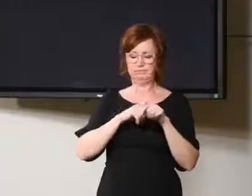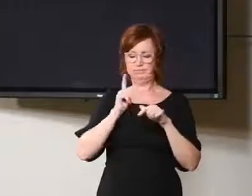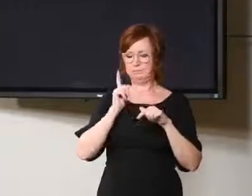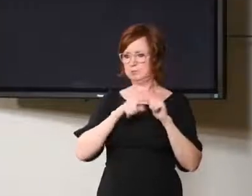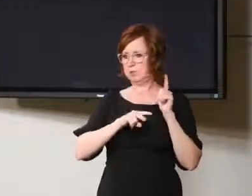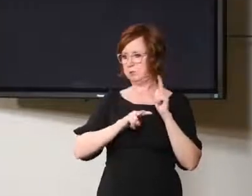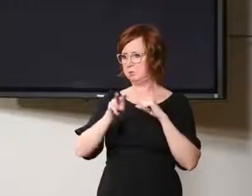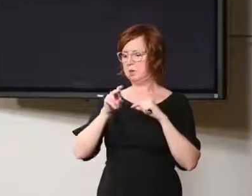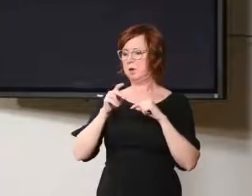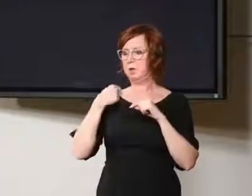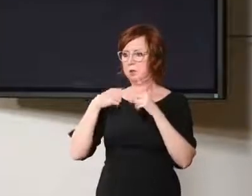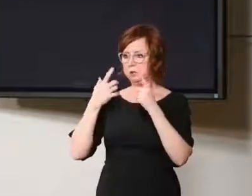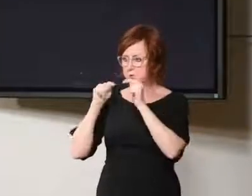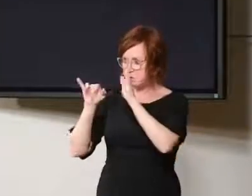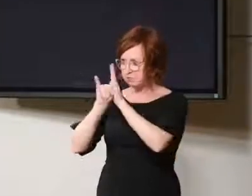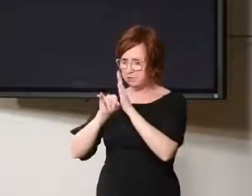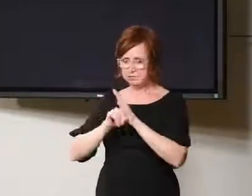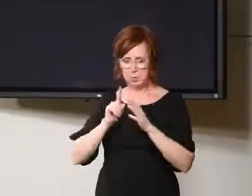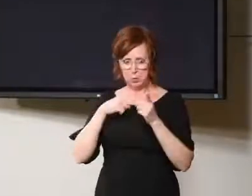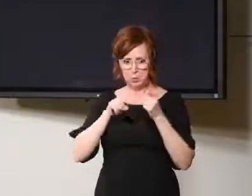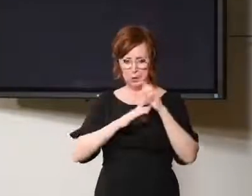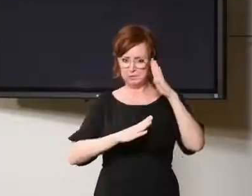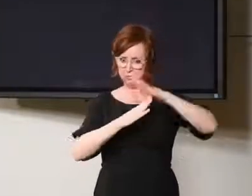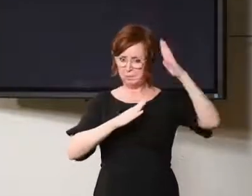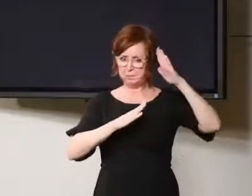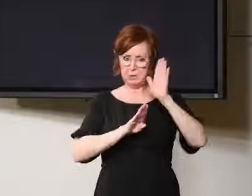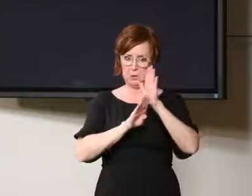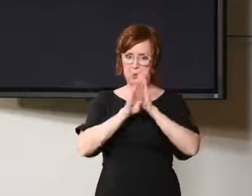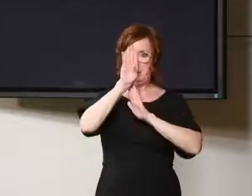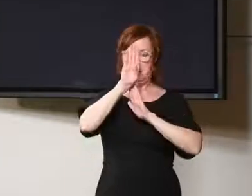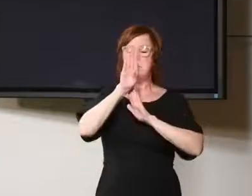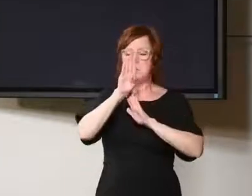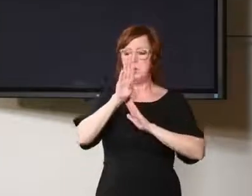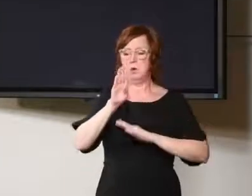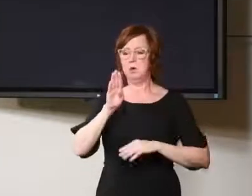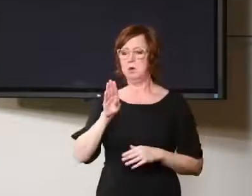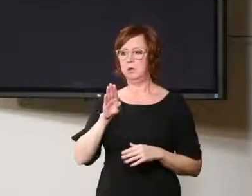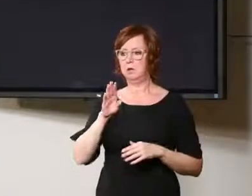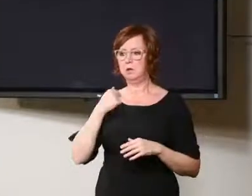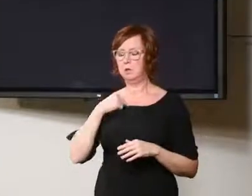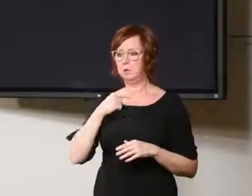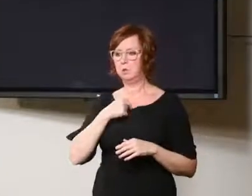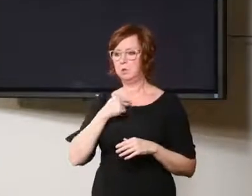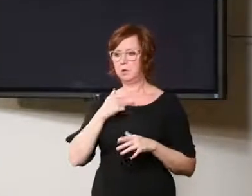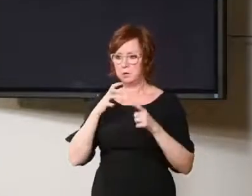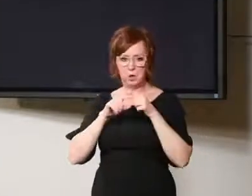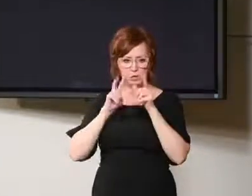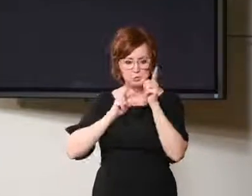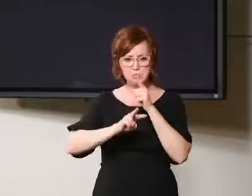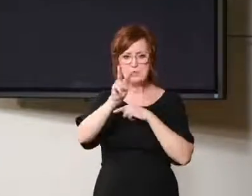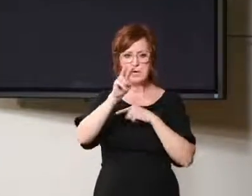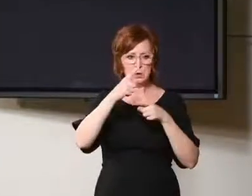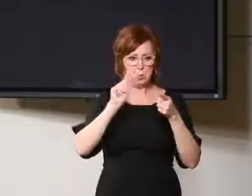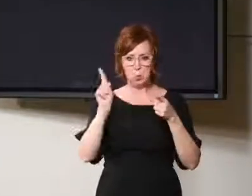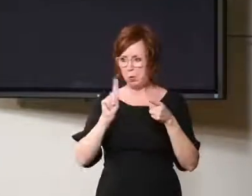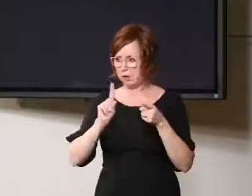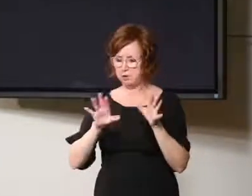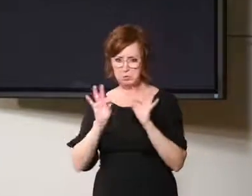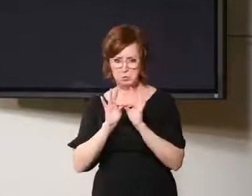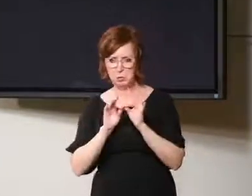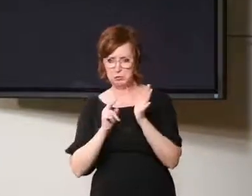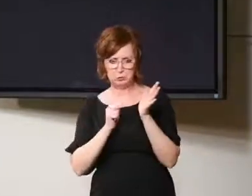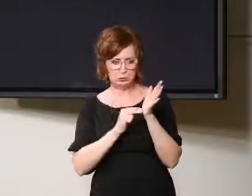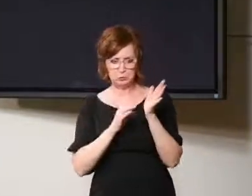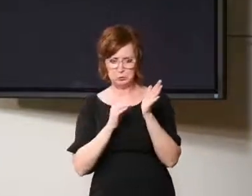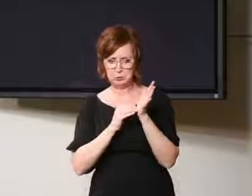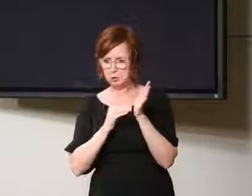So for the reason that we know is where to provide the resources, as we are working with other provinces and the